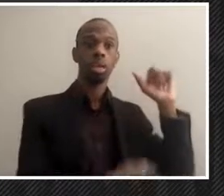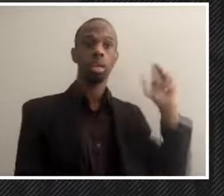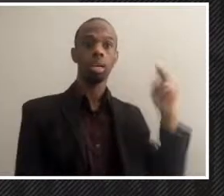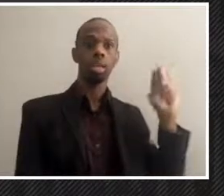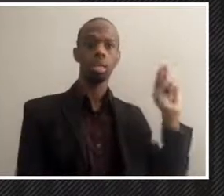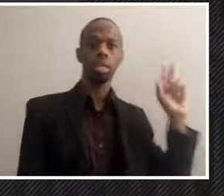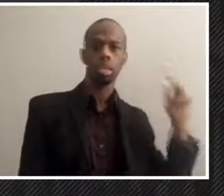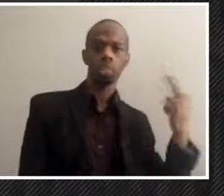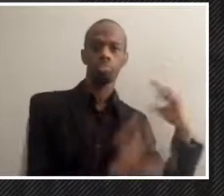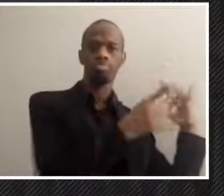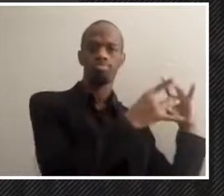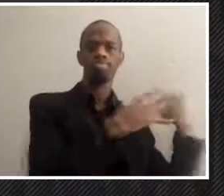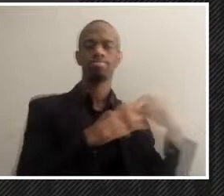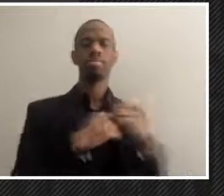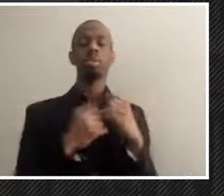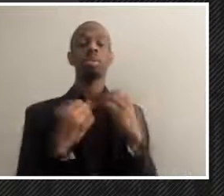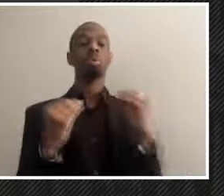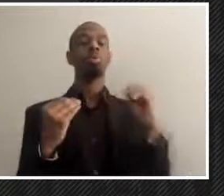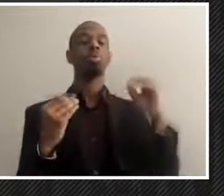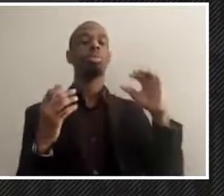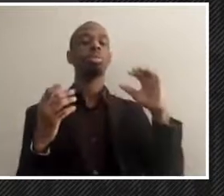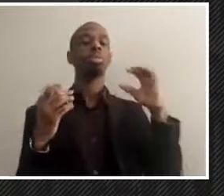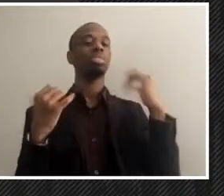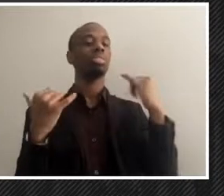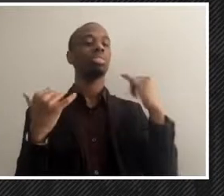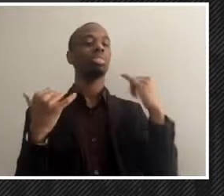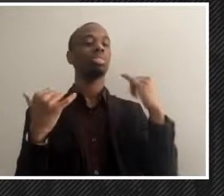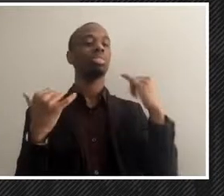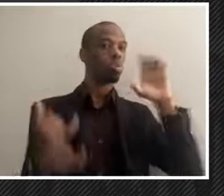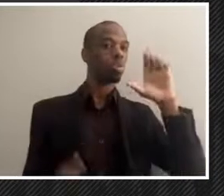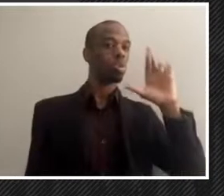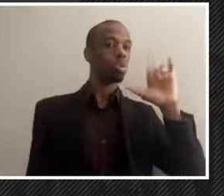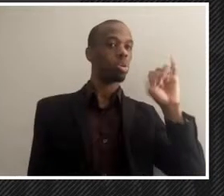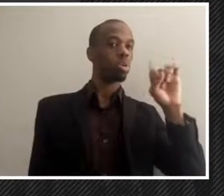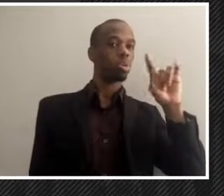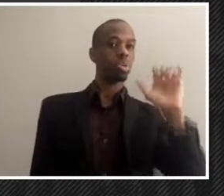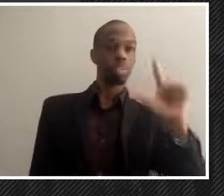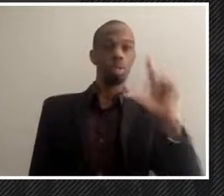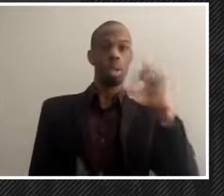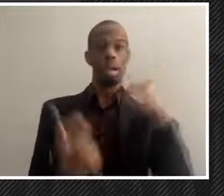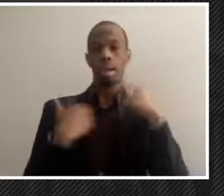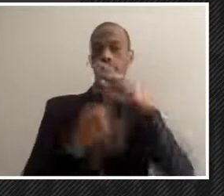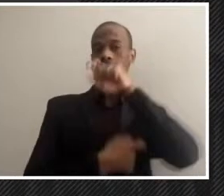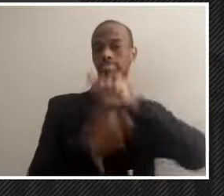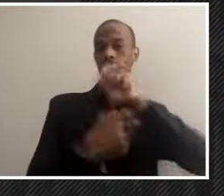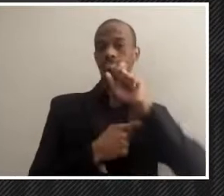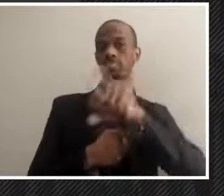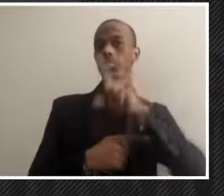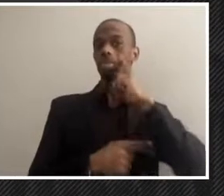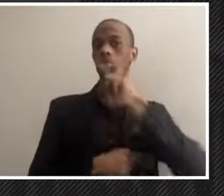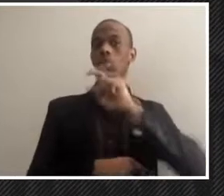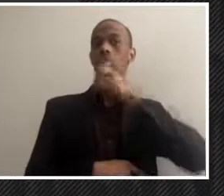25. We know that young people have always been at the forefront of changing history and leading movements for